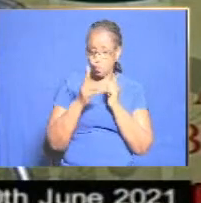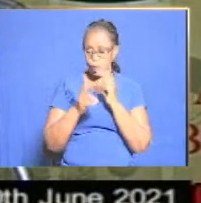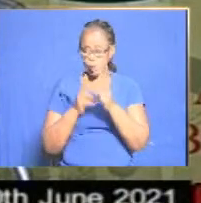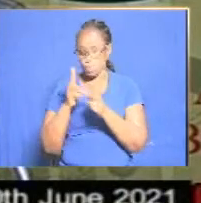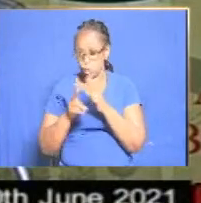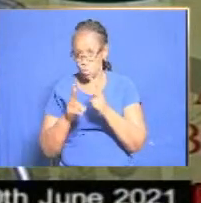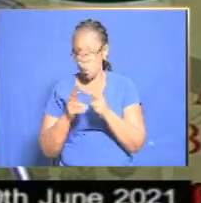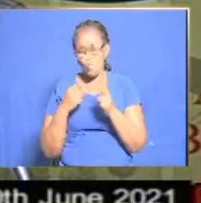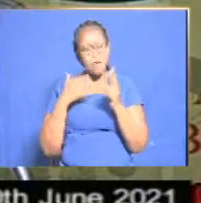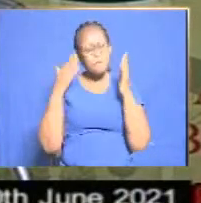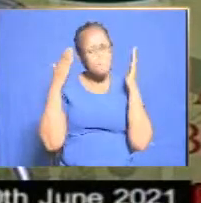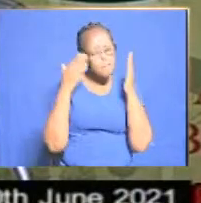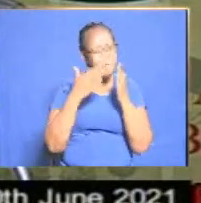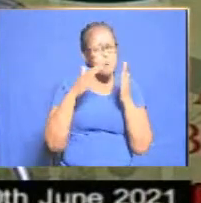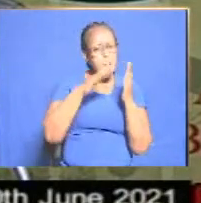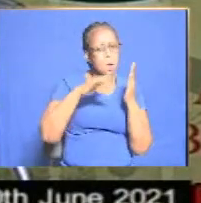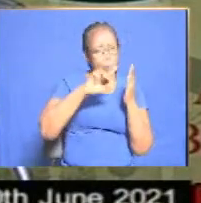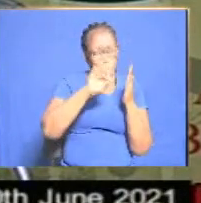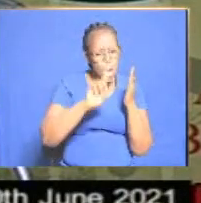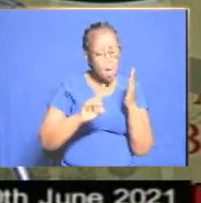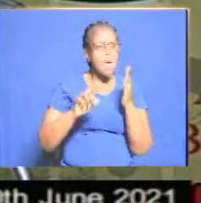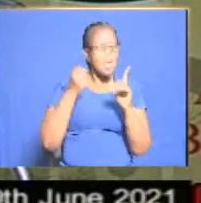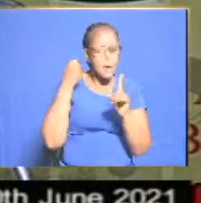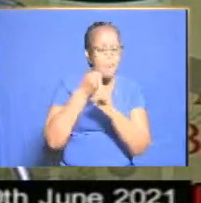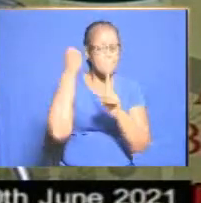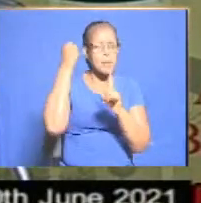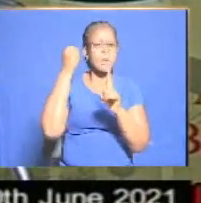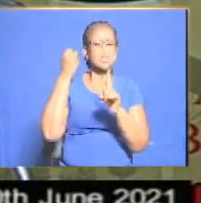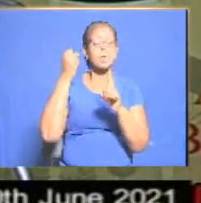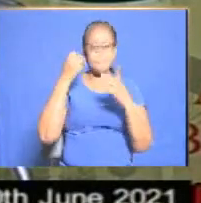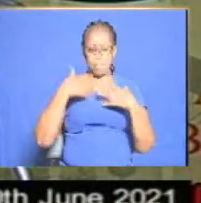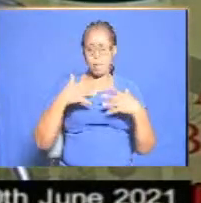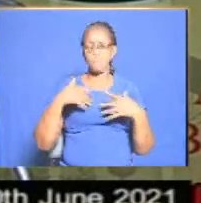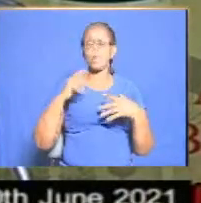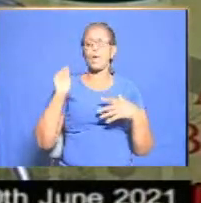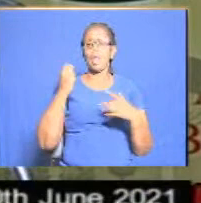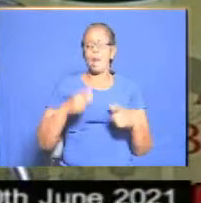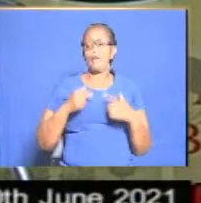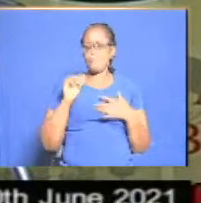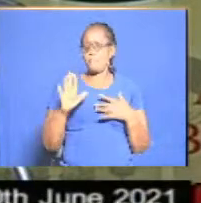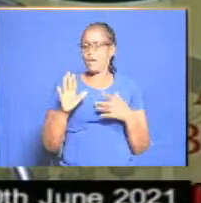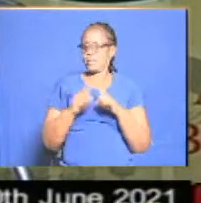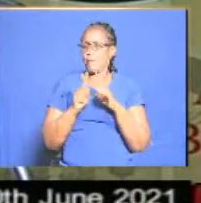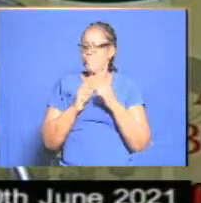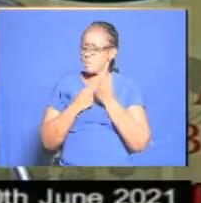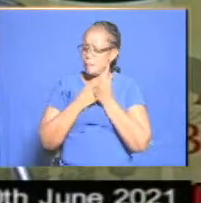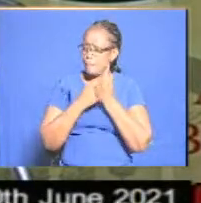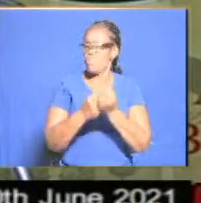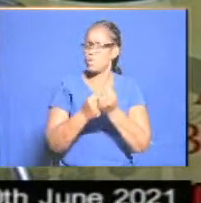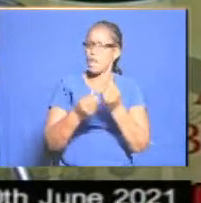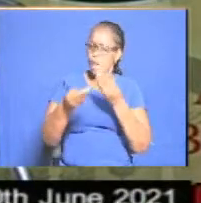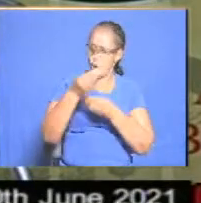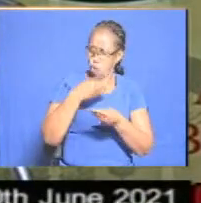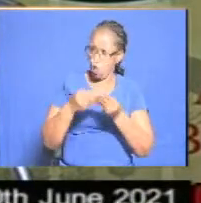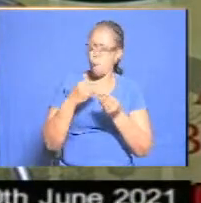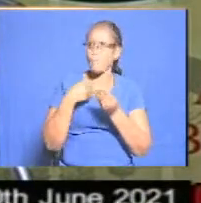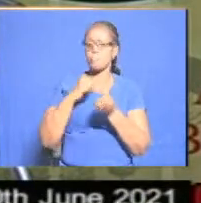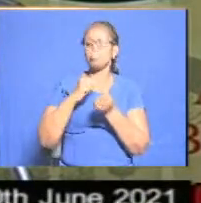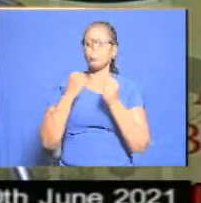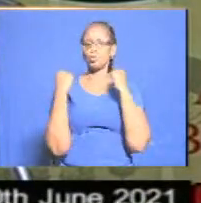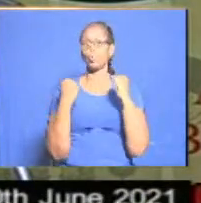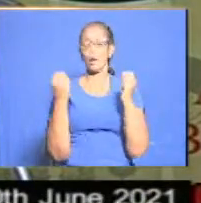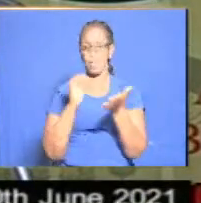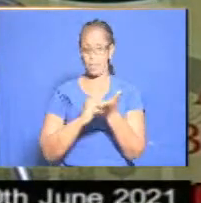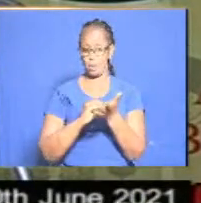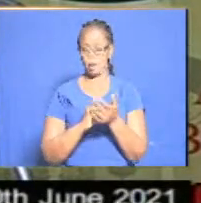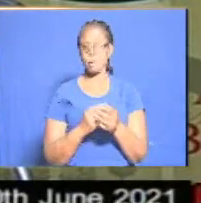with the highest impact on the well-being of Kenyans and support economic recovery. Therefore, the total program spending